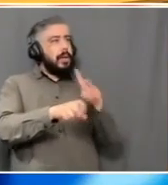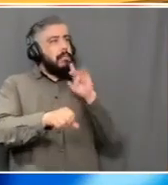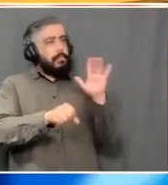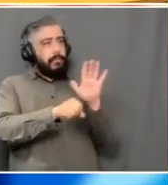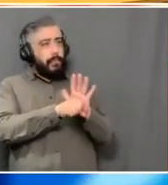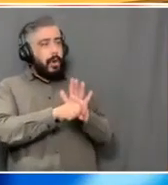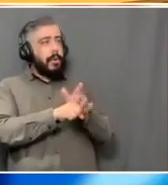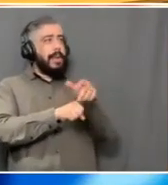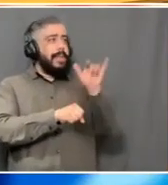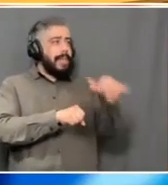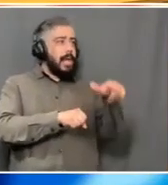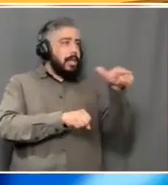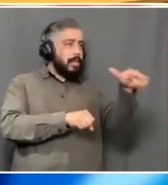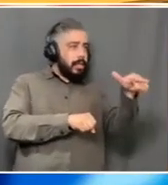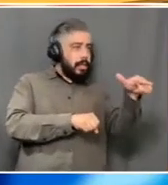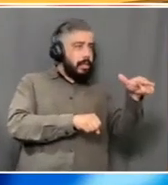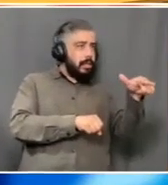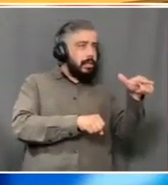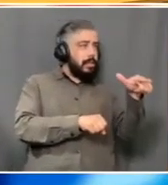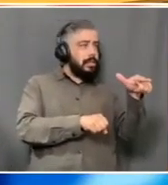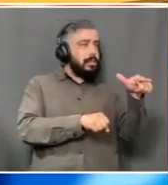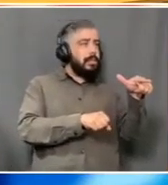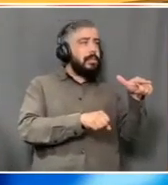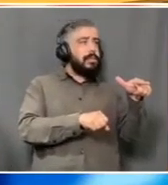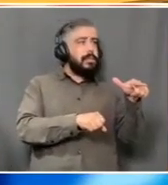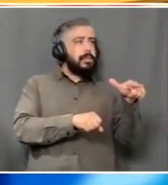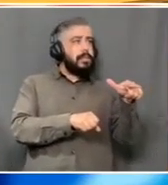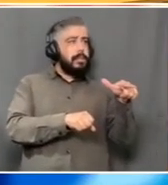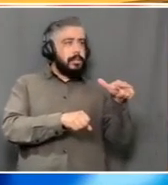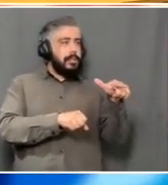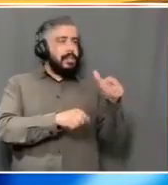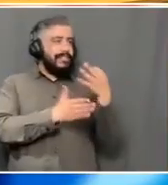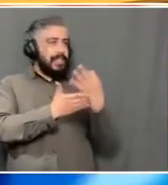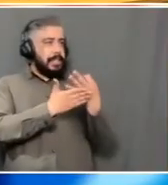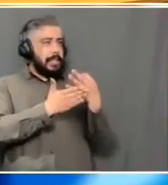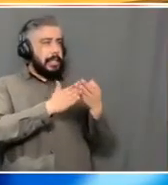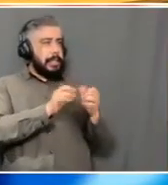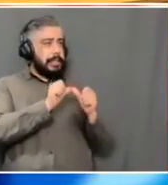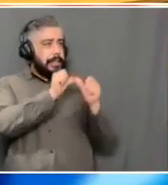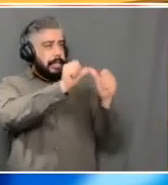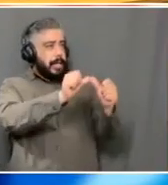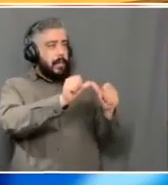portfolio are fiscally unsustainable or are